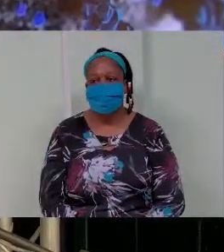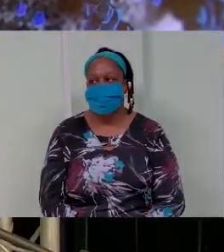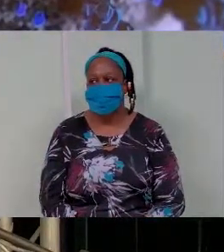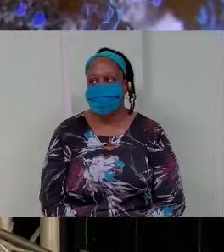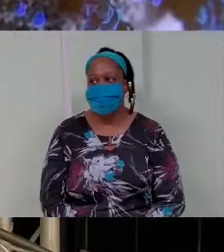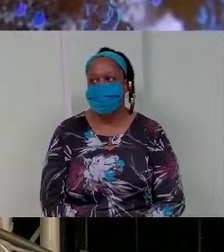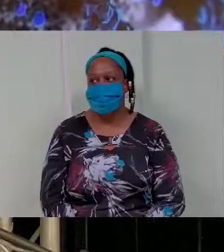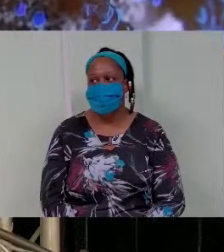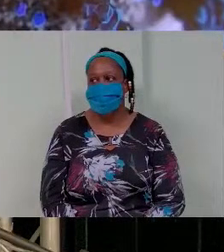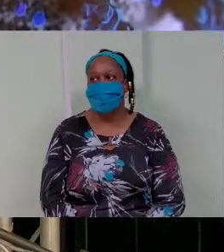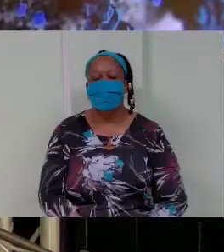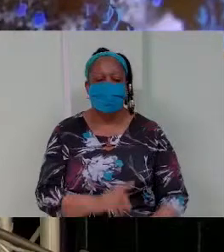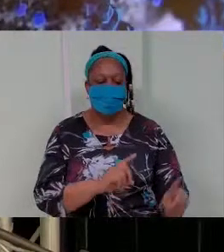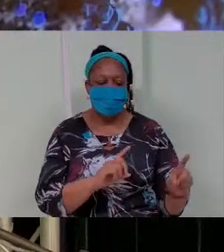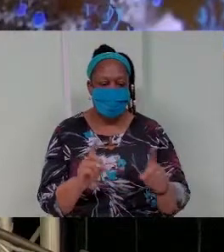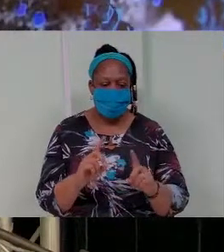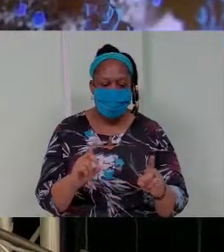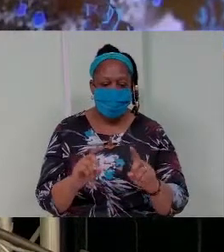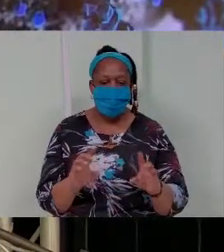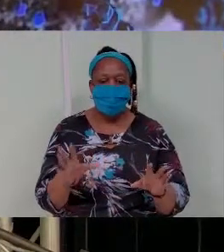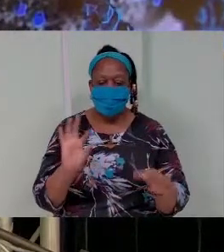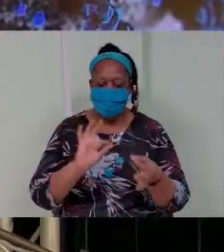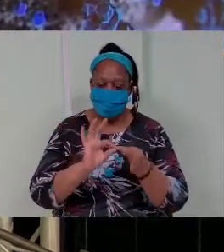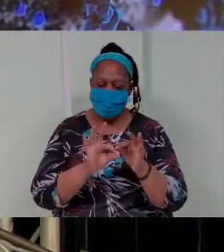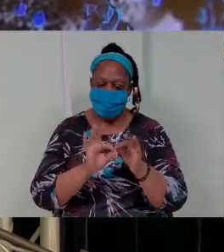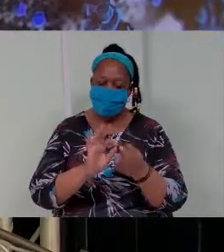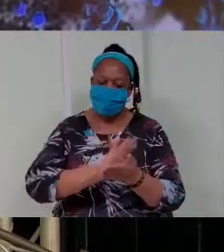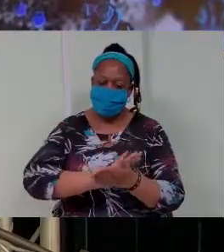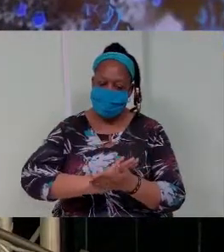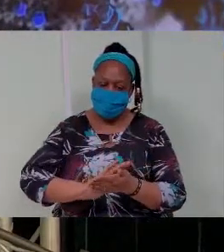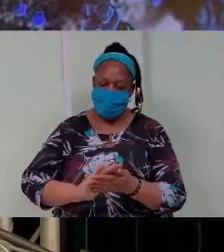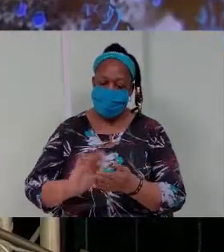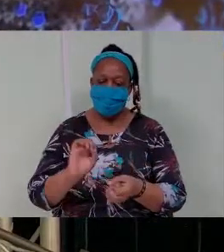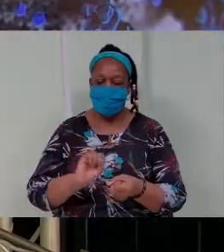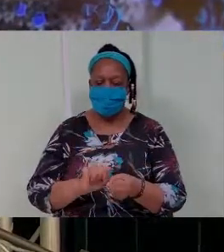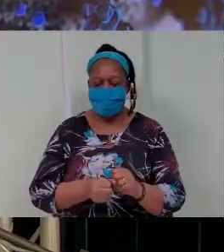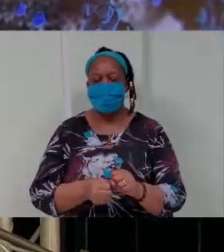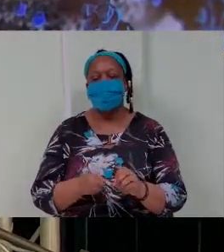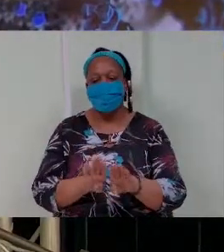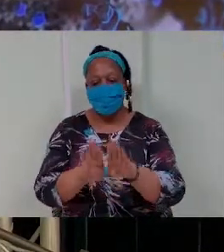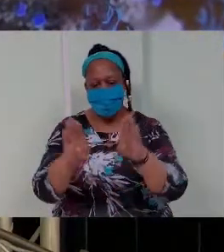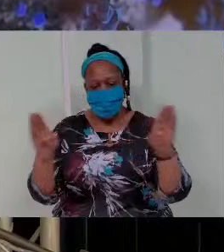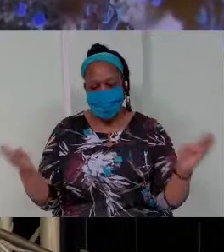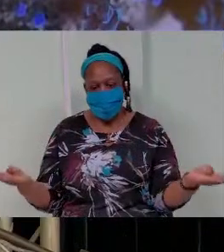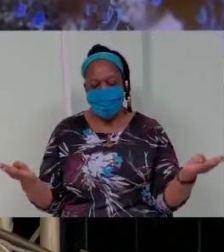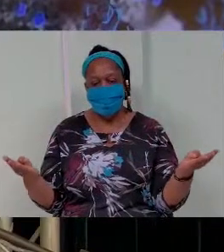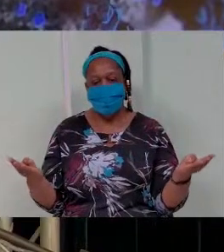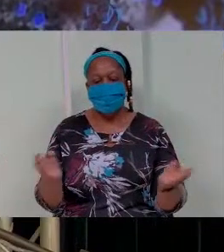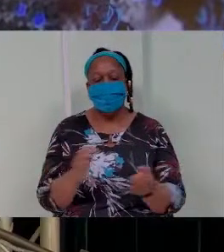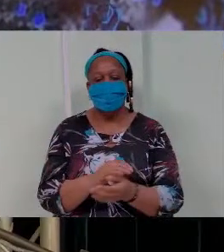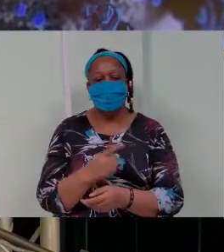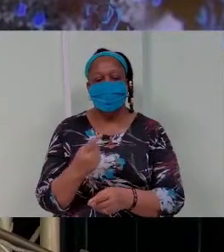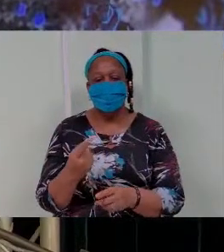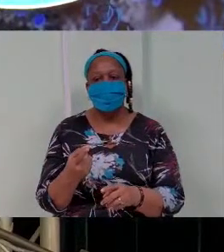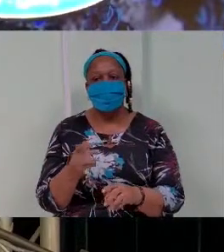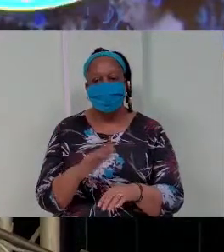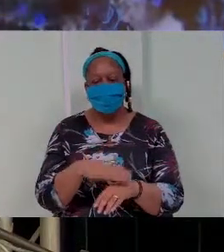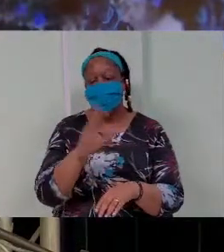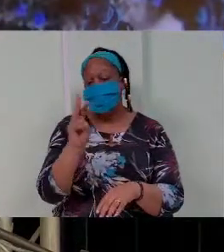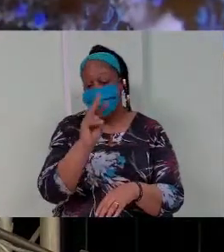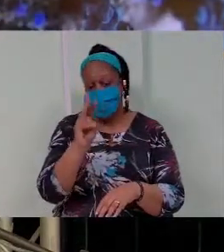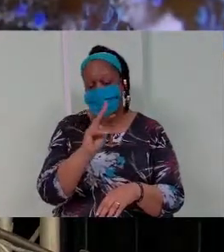you know, we are bringing tourism to the rural areas. It's a